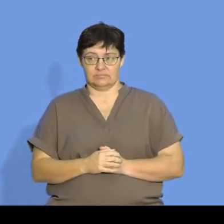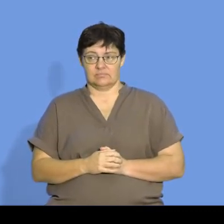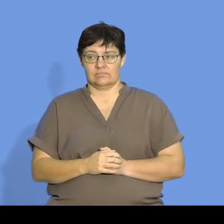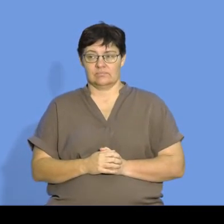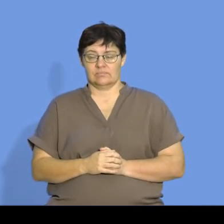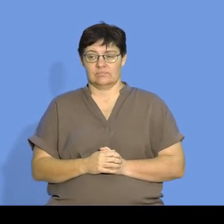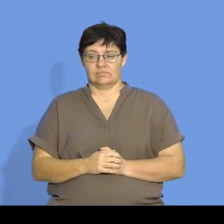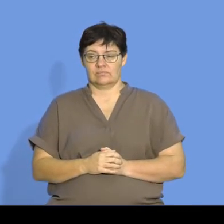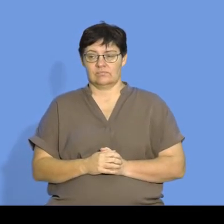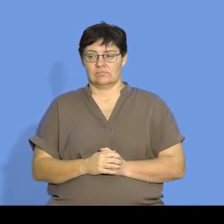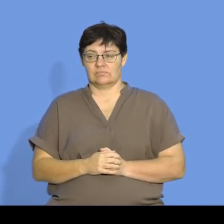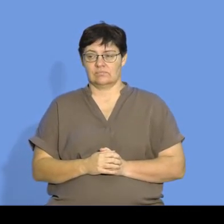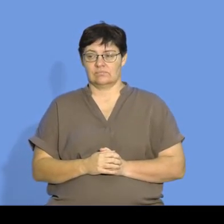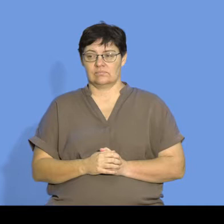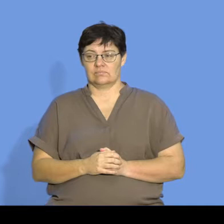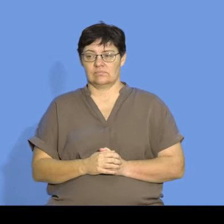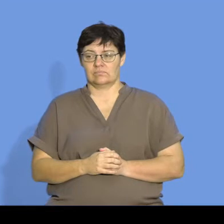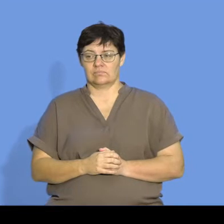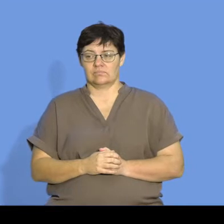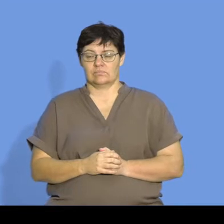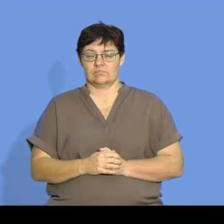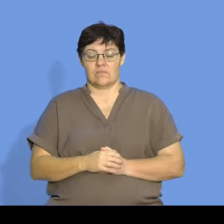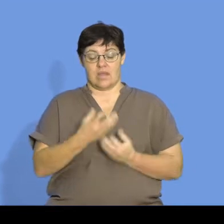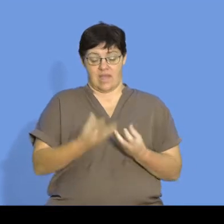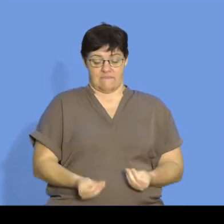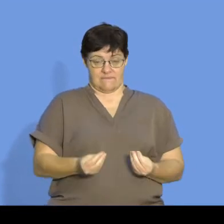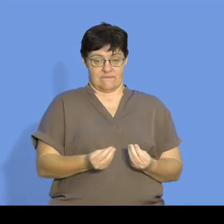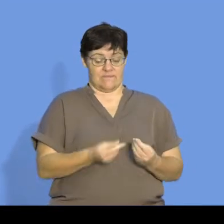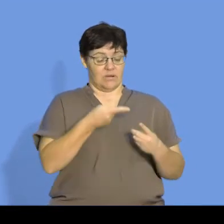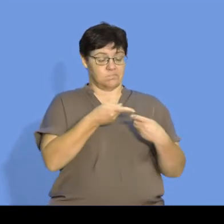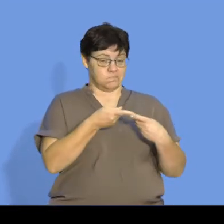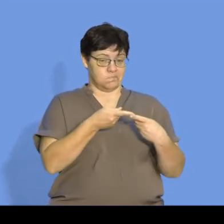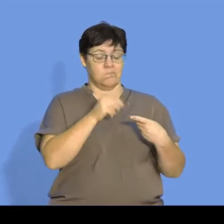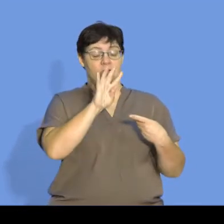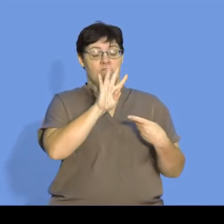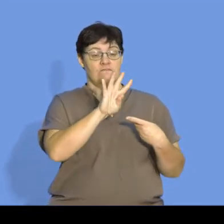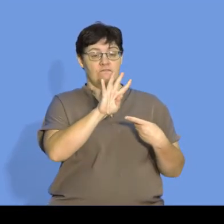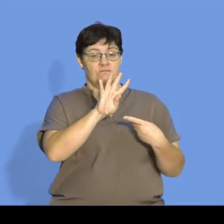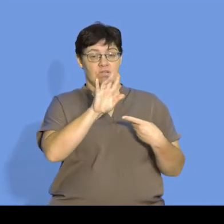So we have our 48,300.